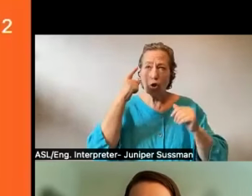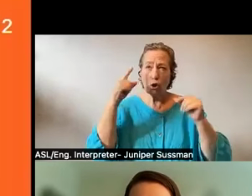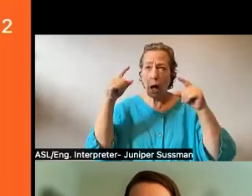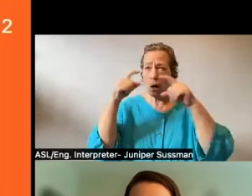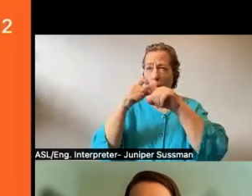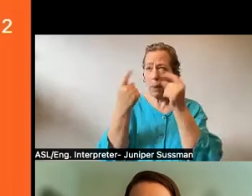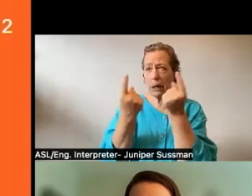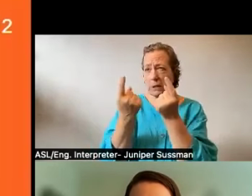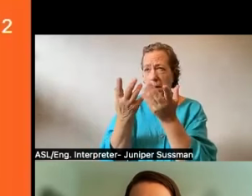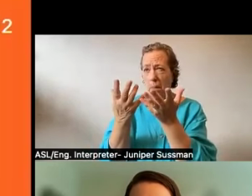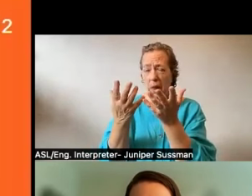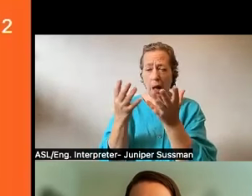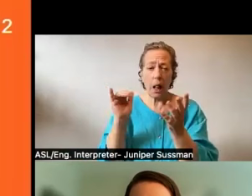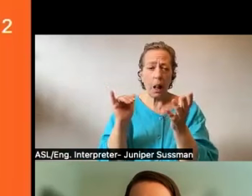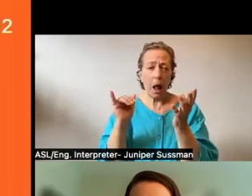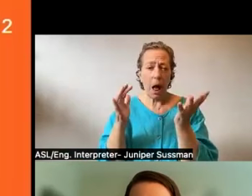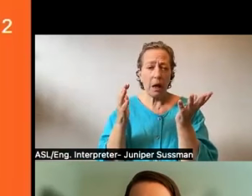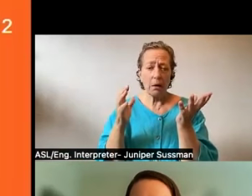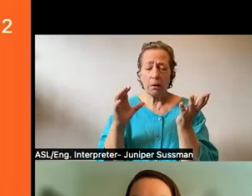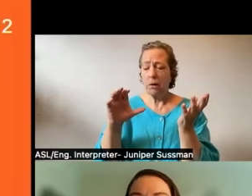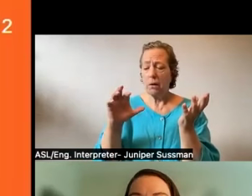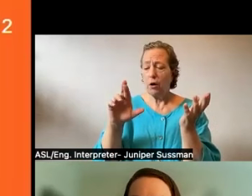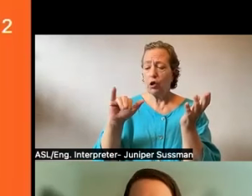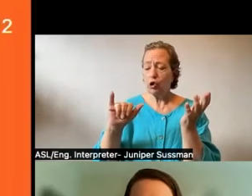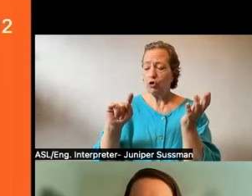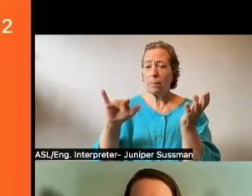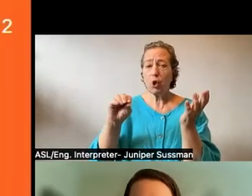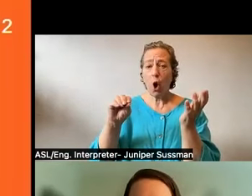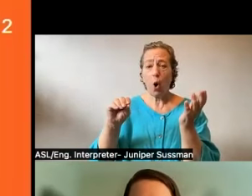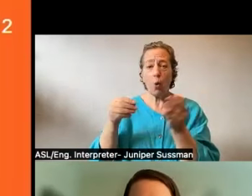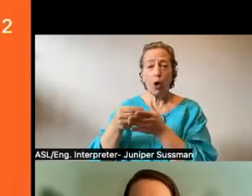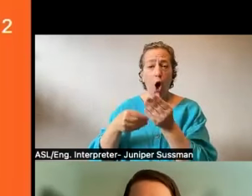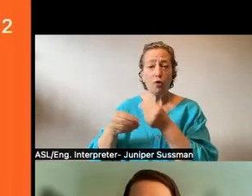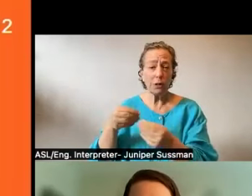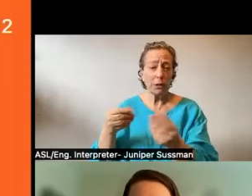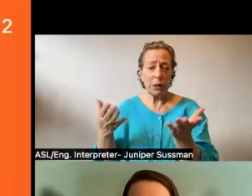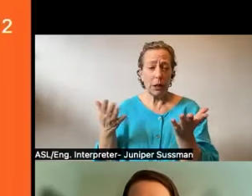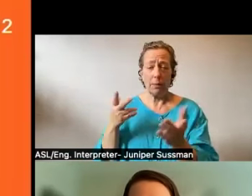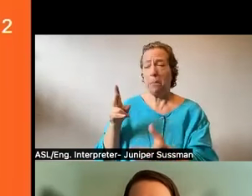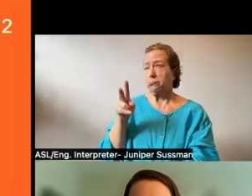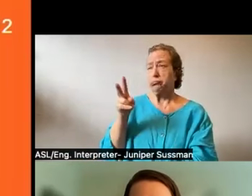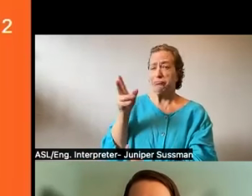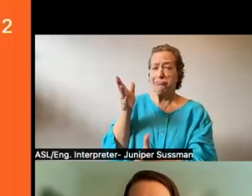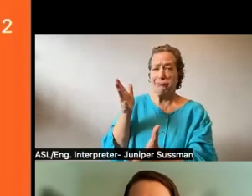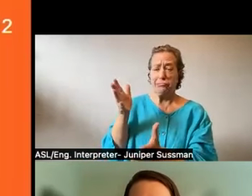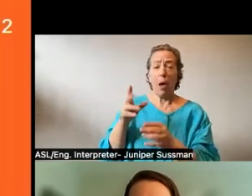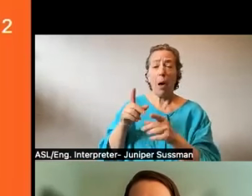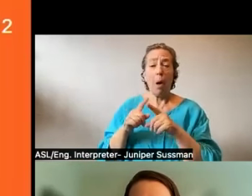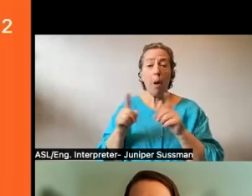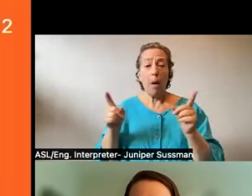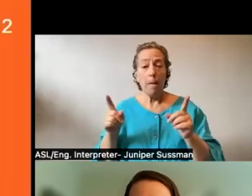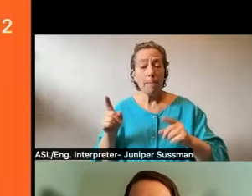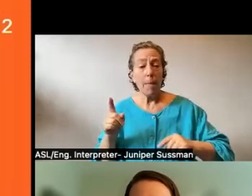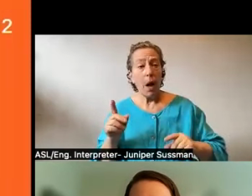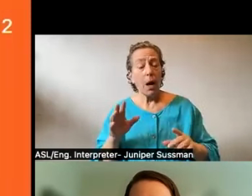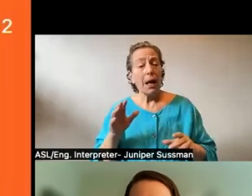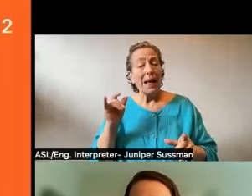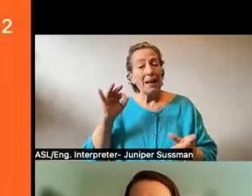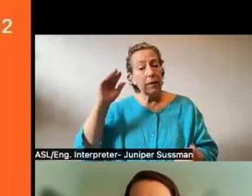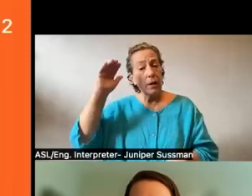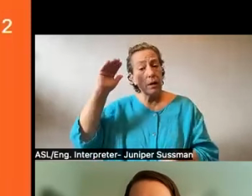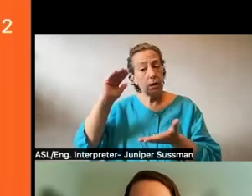like getting involved in cryptocurrency maybe. But, if they are losing capacity and need